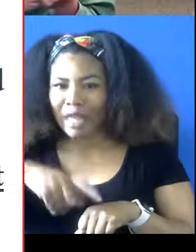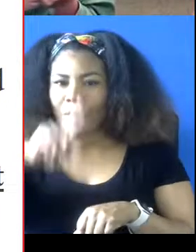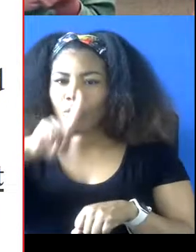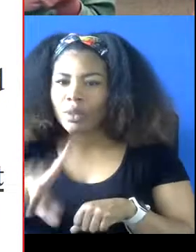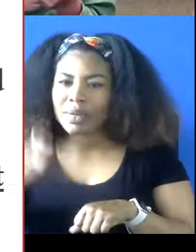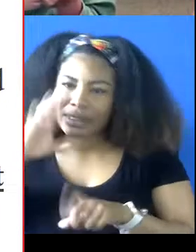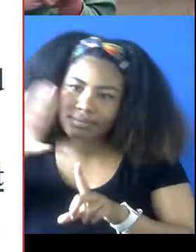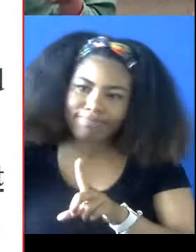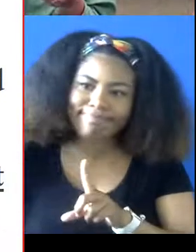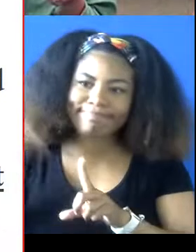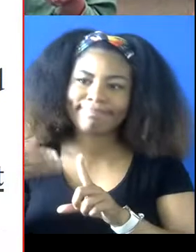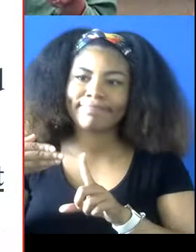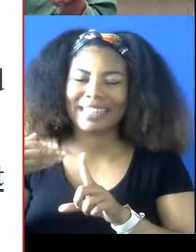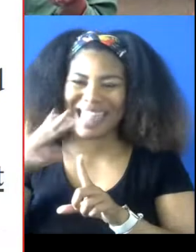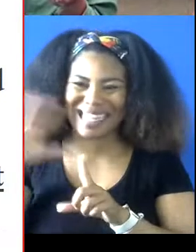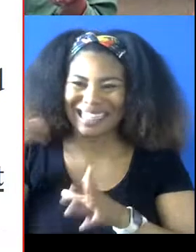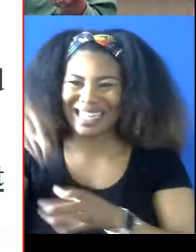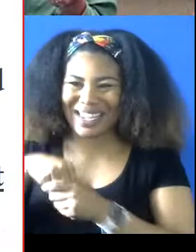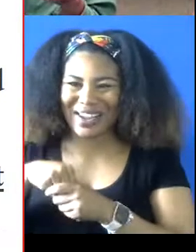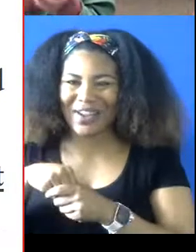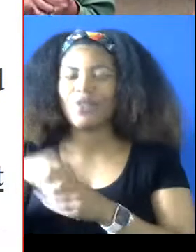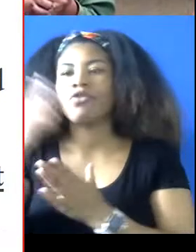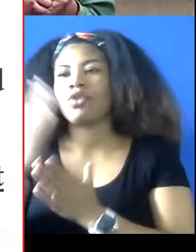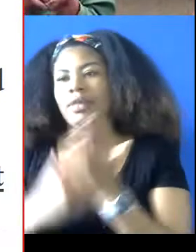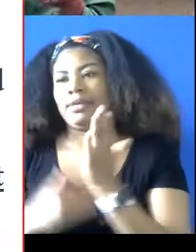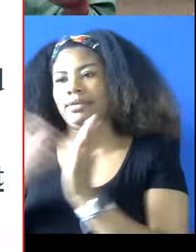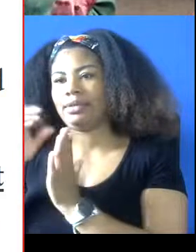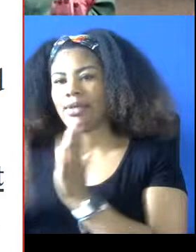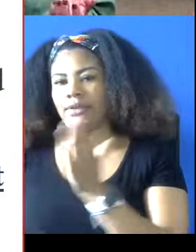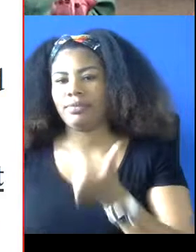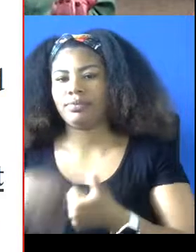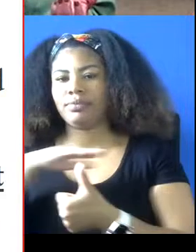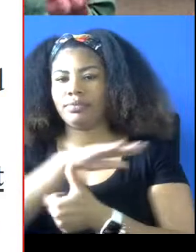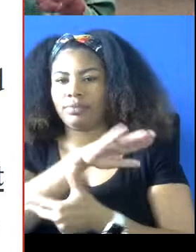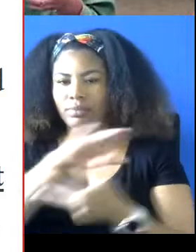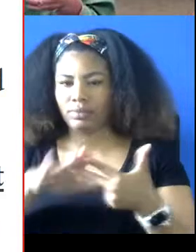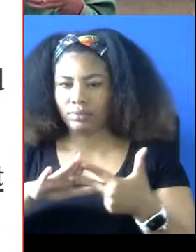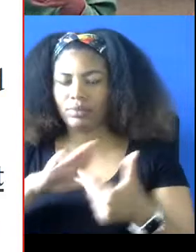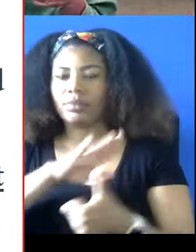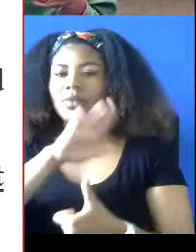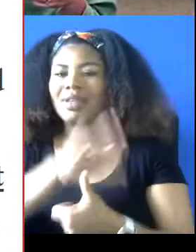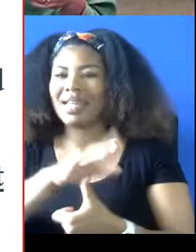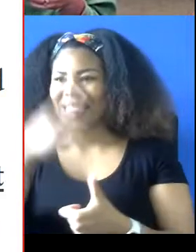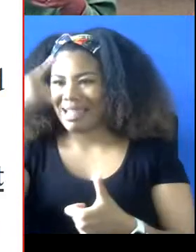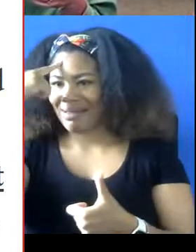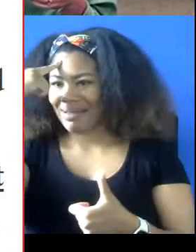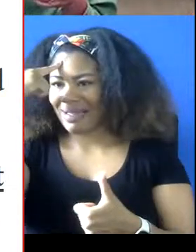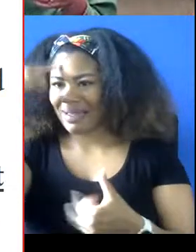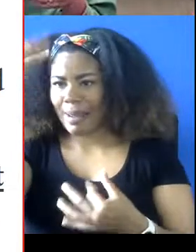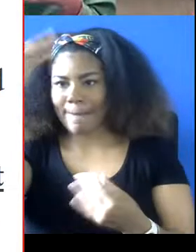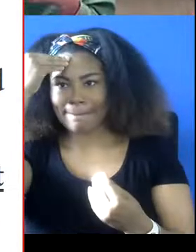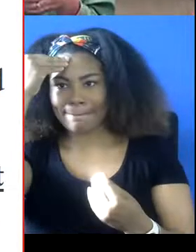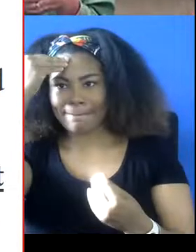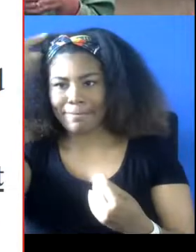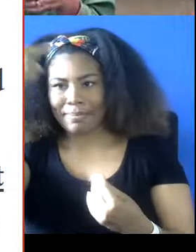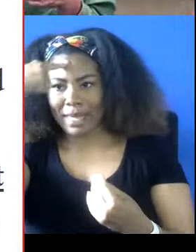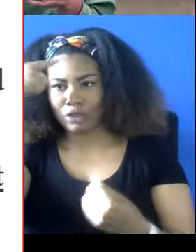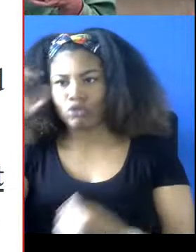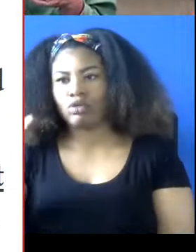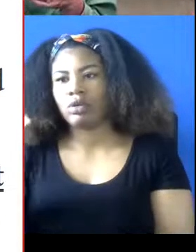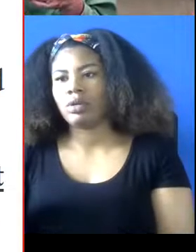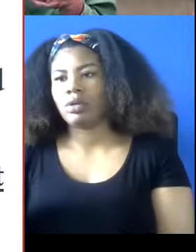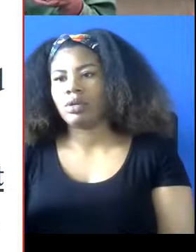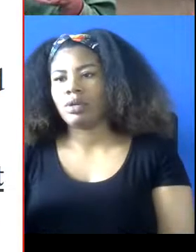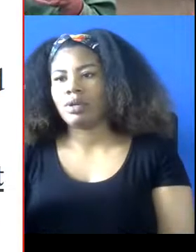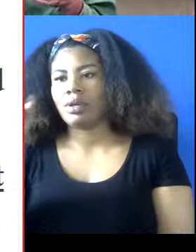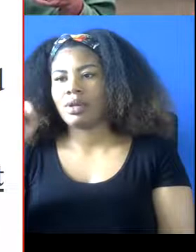lesson design. So 3 areas for multidimensional lesson planning: the cognitive engagement, that we've always focused on, right? We